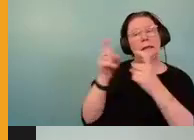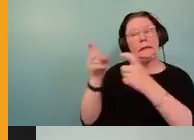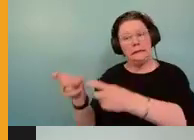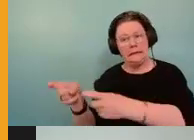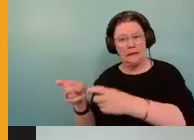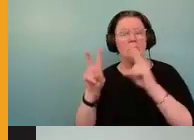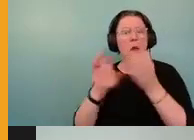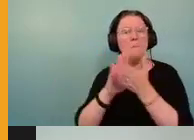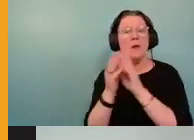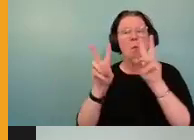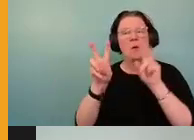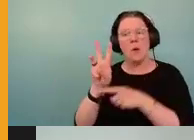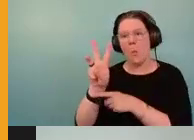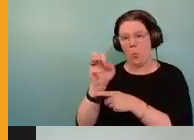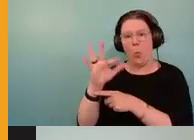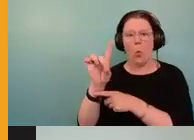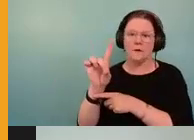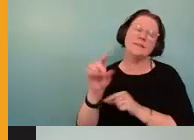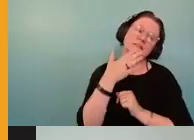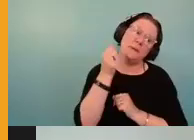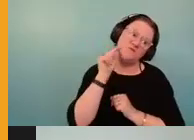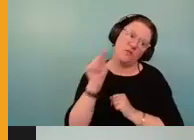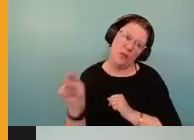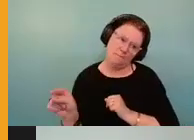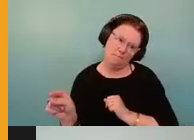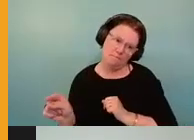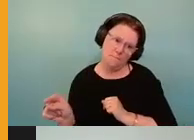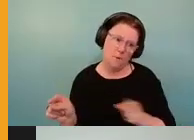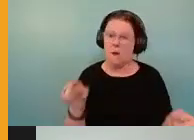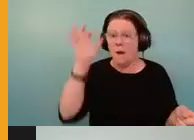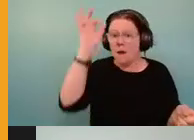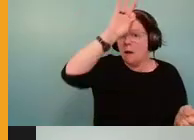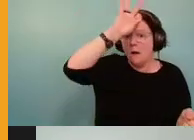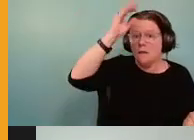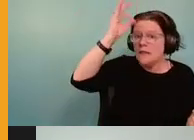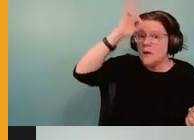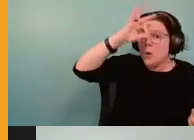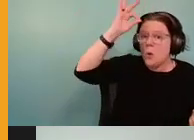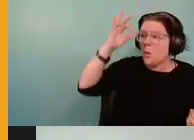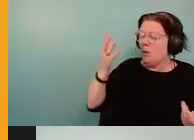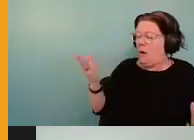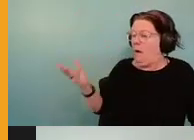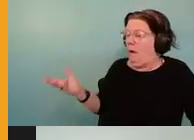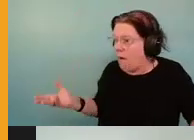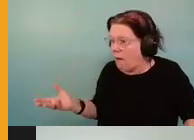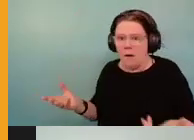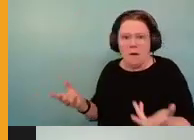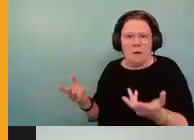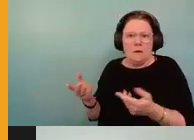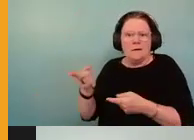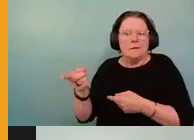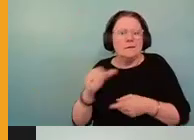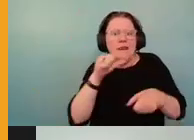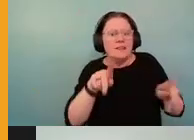ward of the state was best for their child, not knowing what these situations looked like, what these